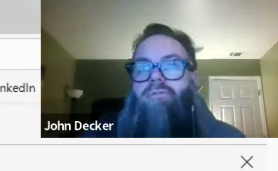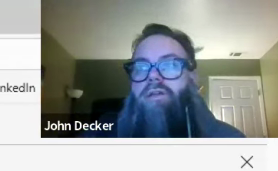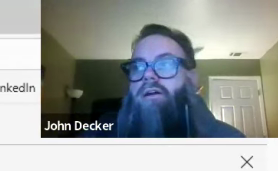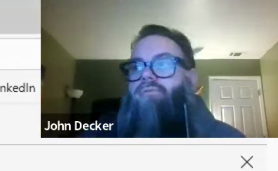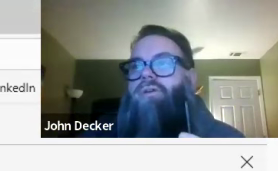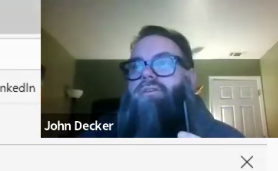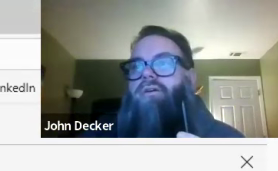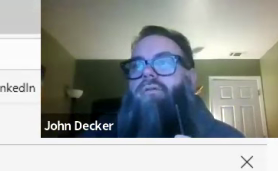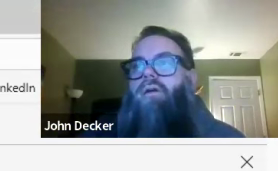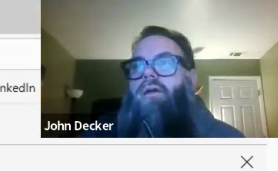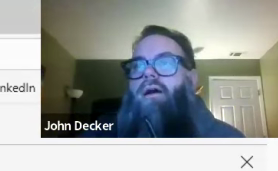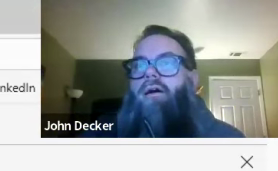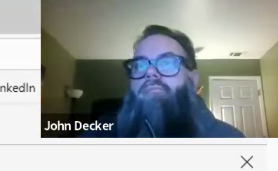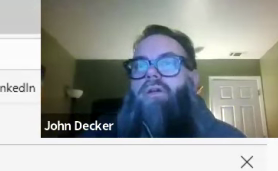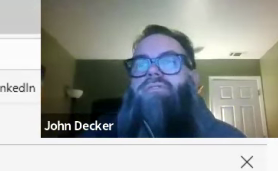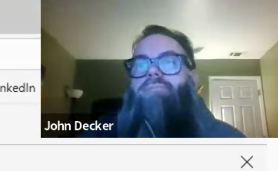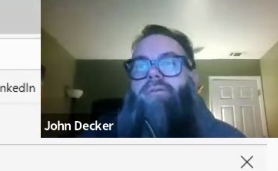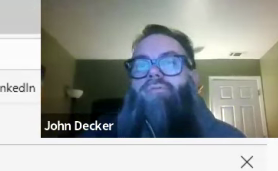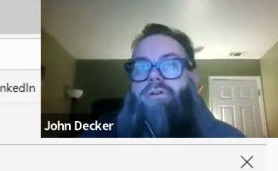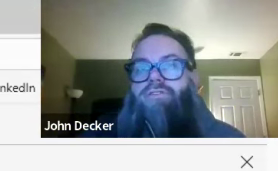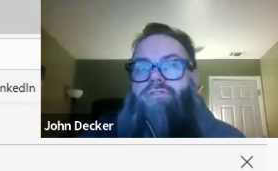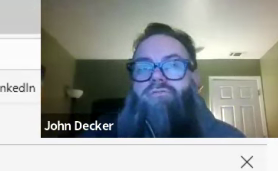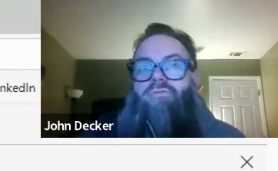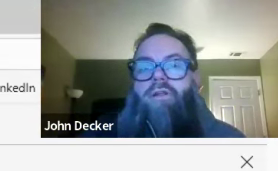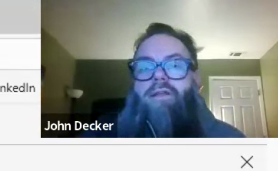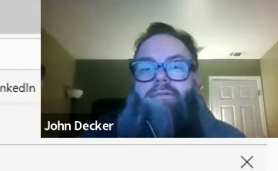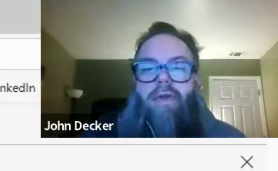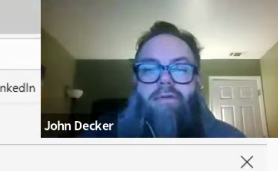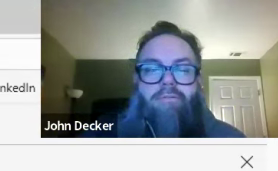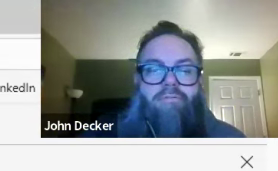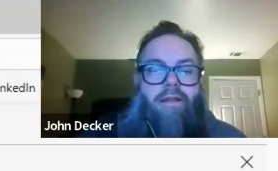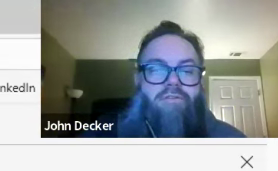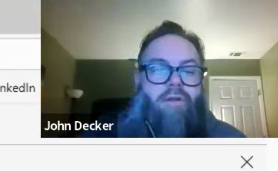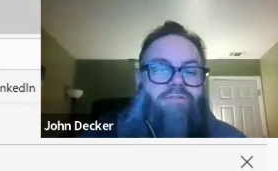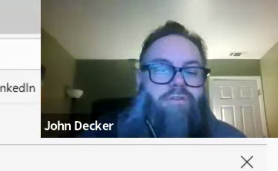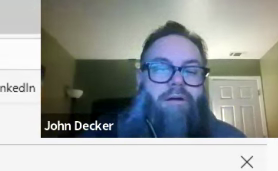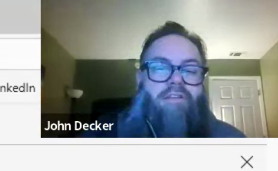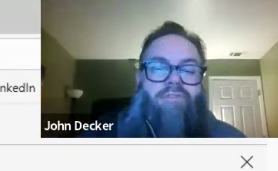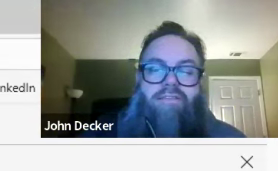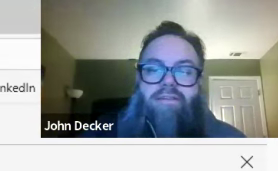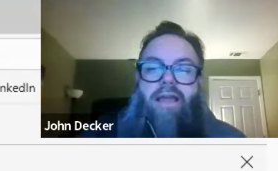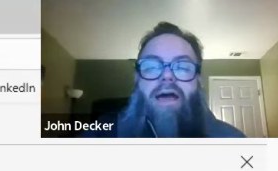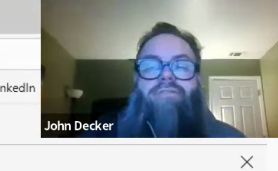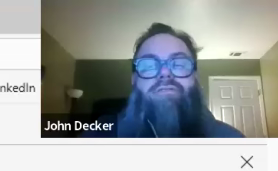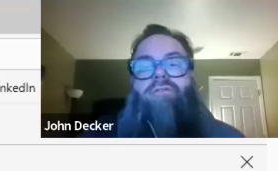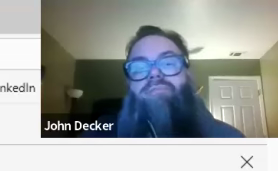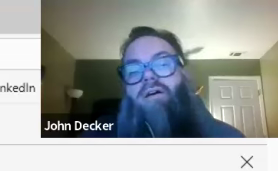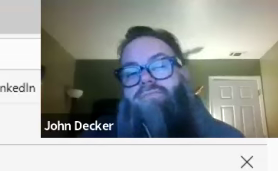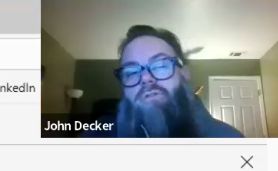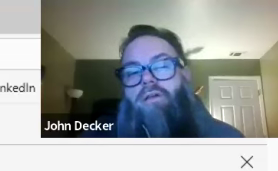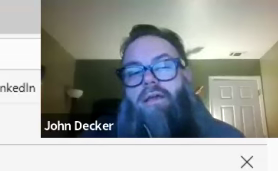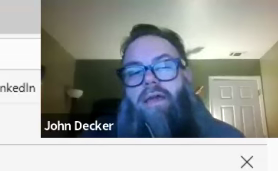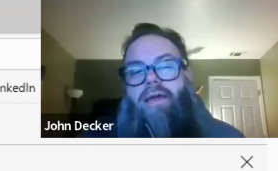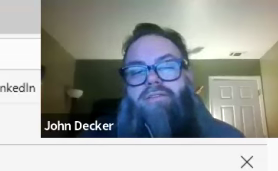Commission testimony a couple weeks ago, there was a big push to really make the provider directory public facing as soon